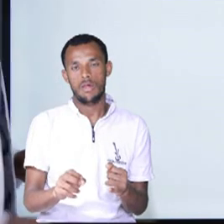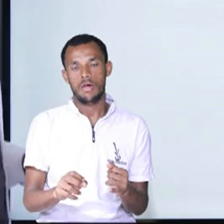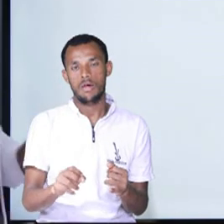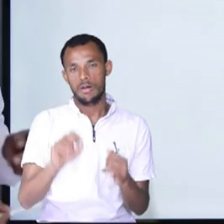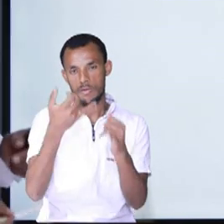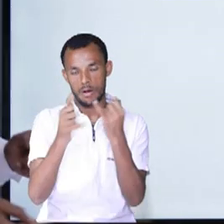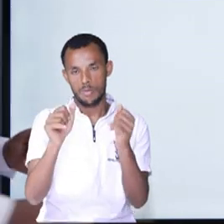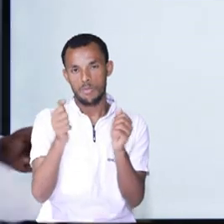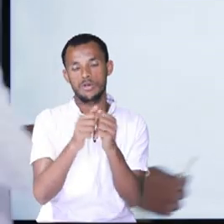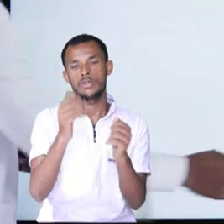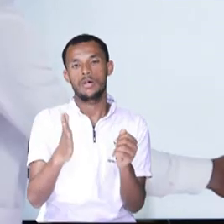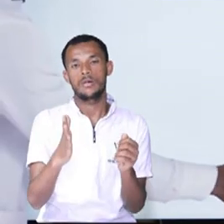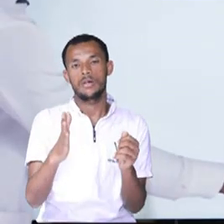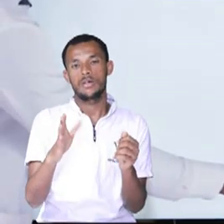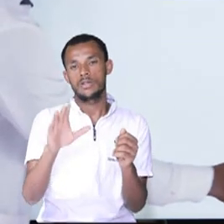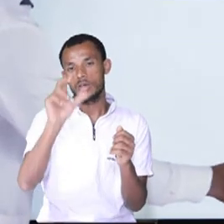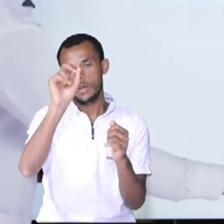of dividing both sides by 13,